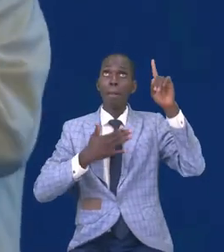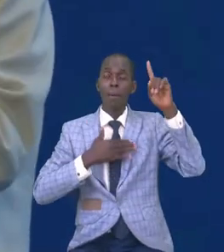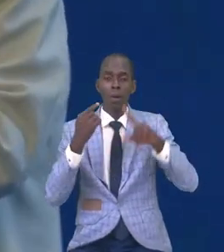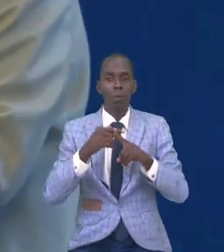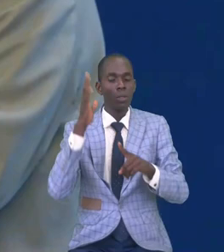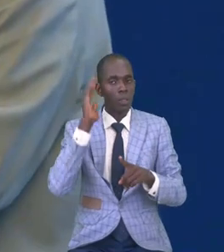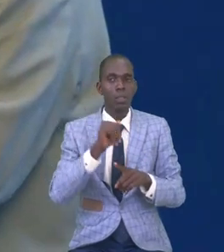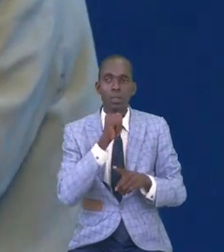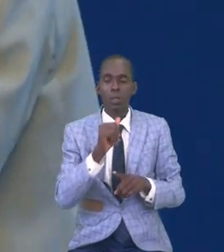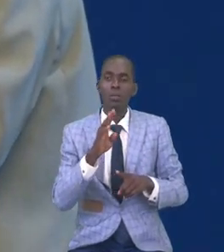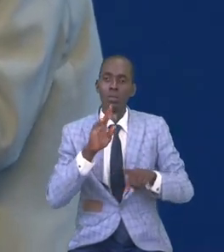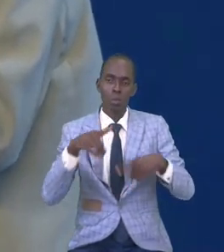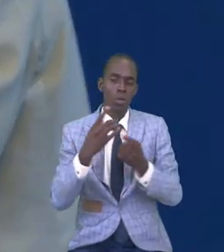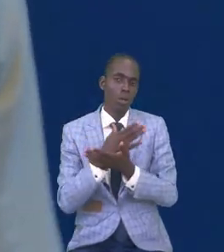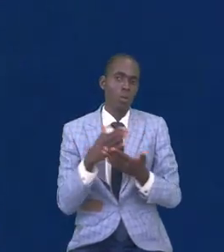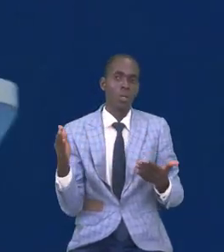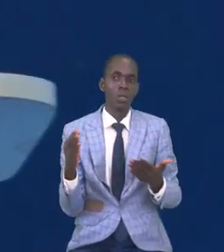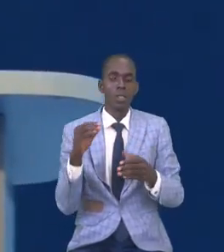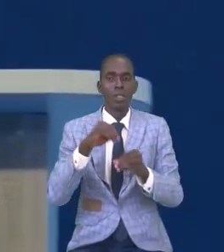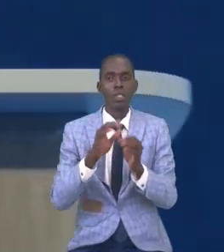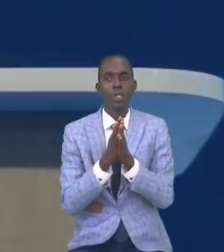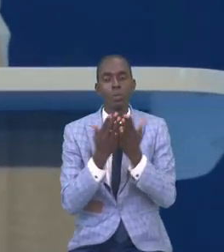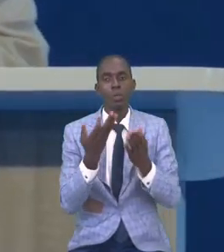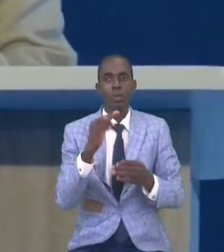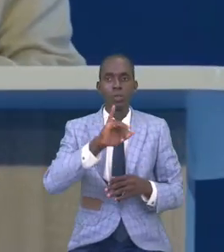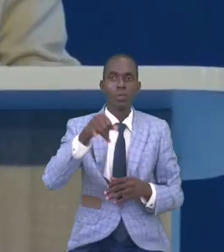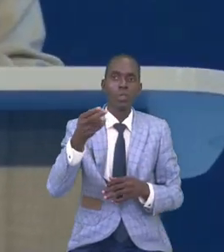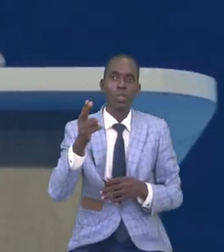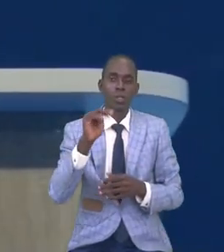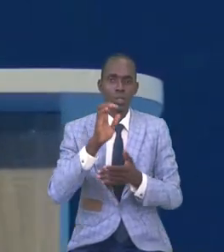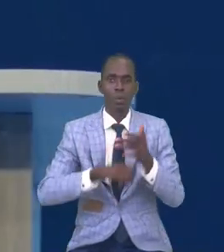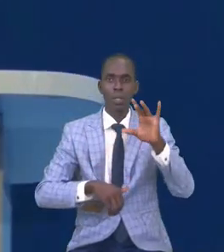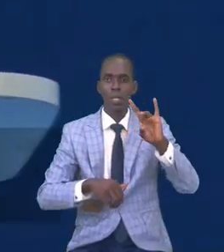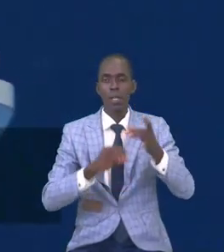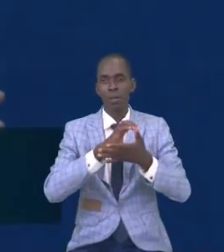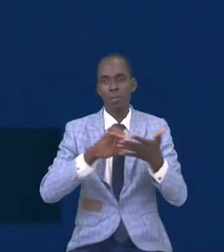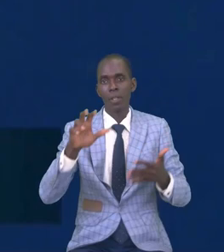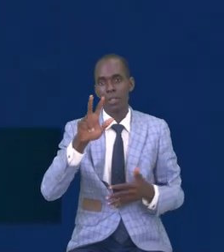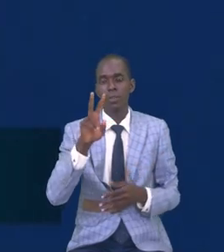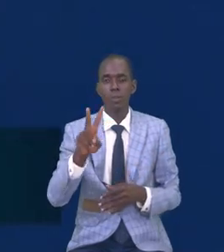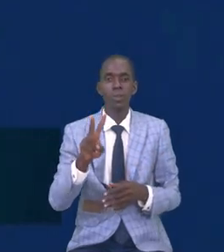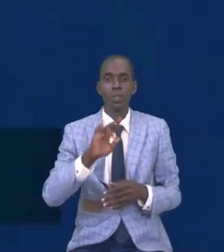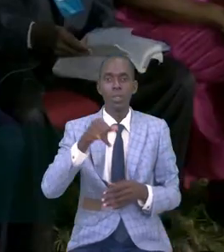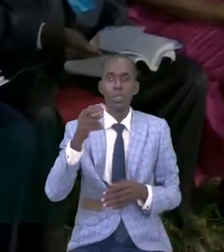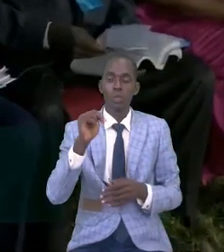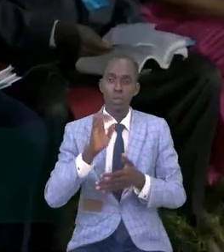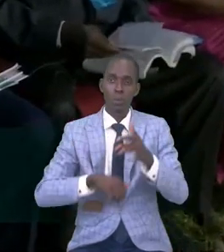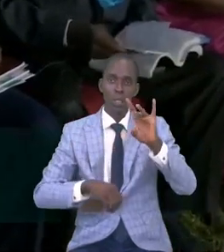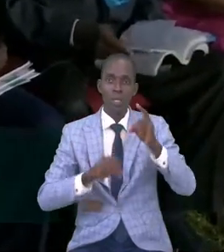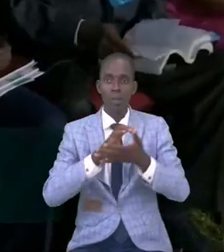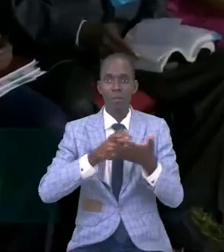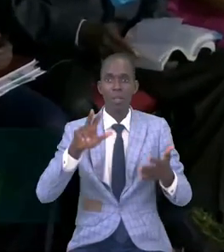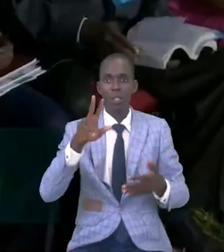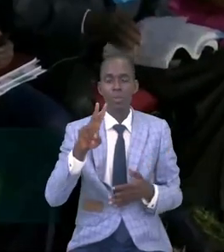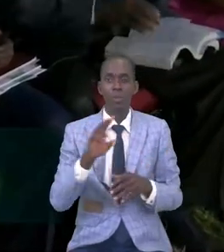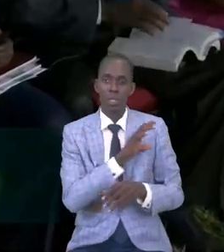away. In Jonah chapter 8, verse 32, it says, Christ